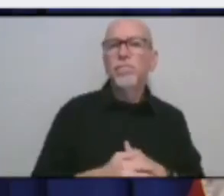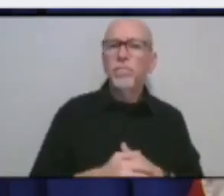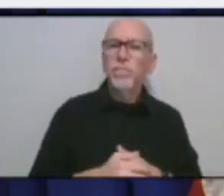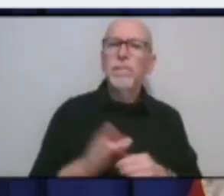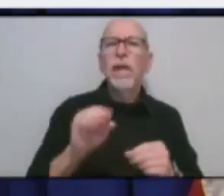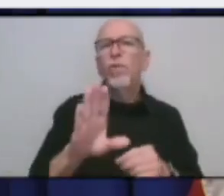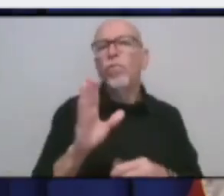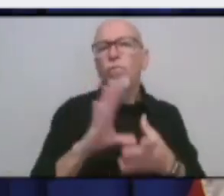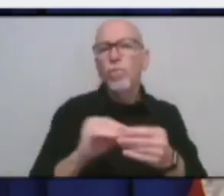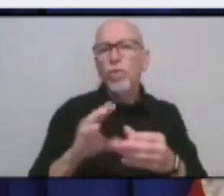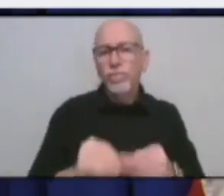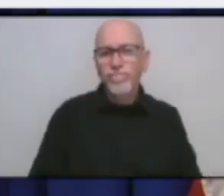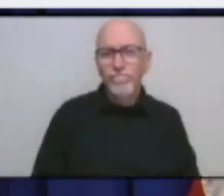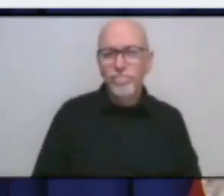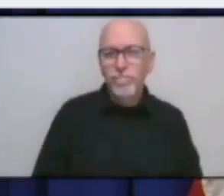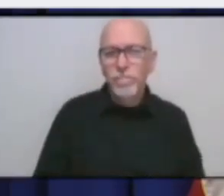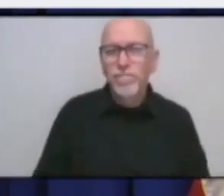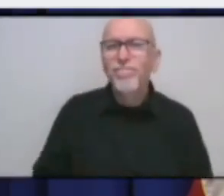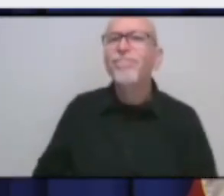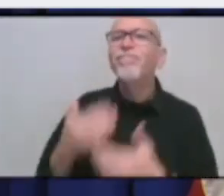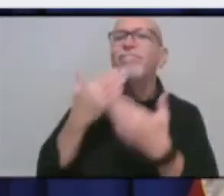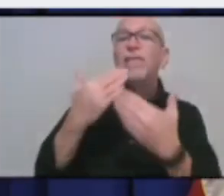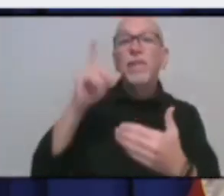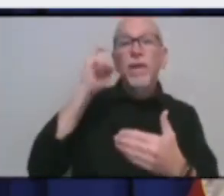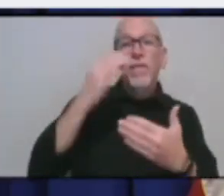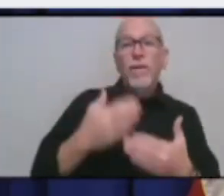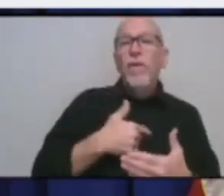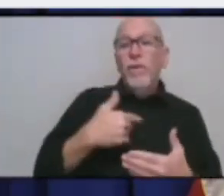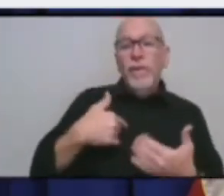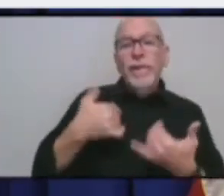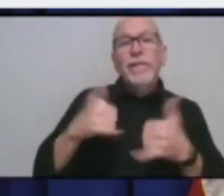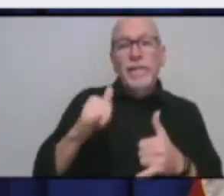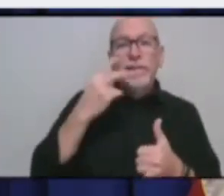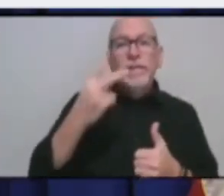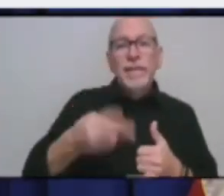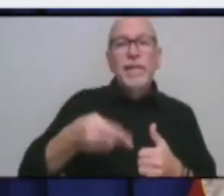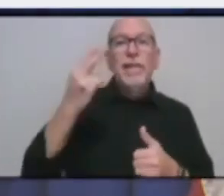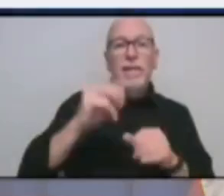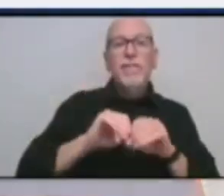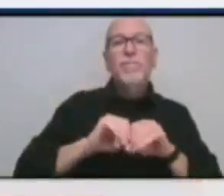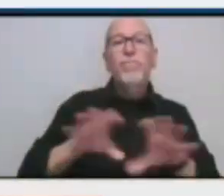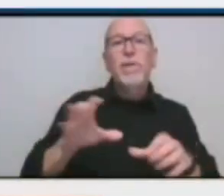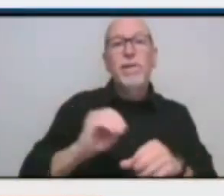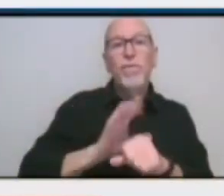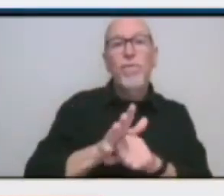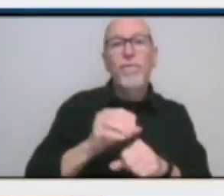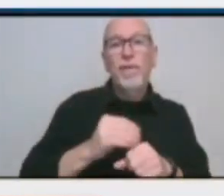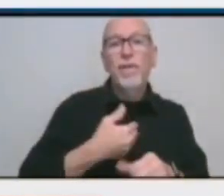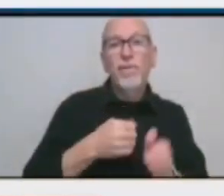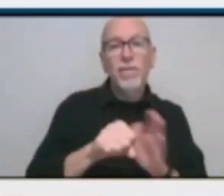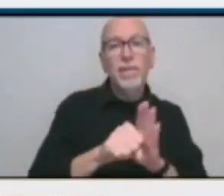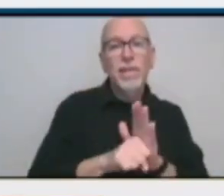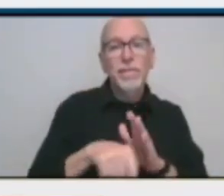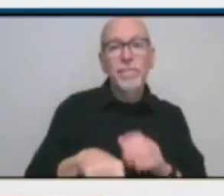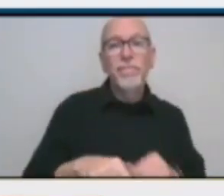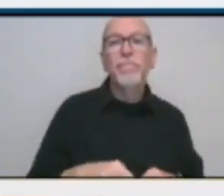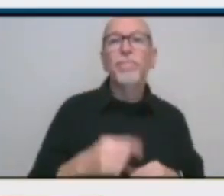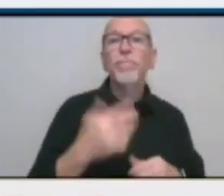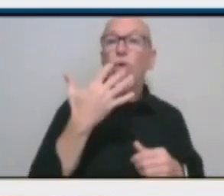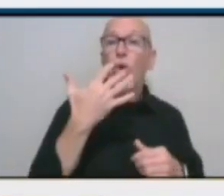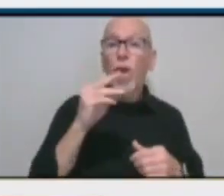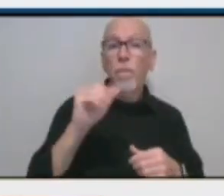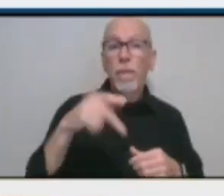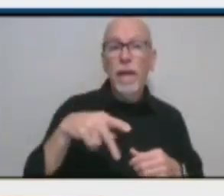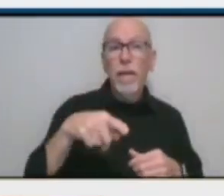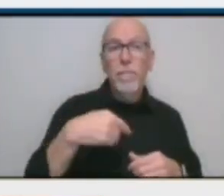you, Governor. Unfortunately, we continue to see high spread of COVID-19 across our state. Our color-coded map has